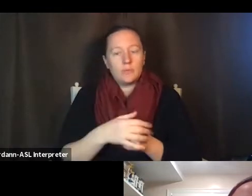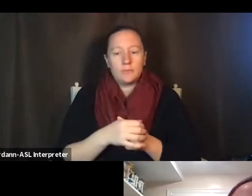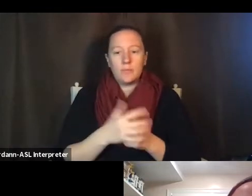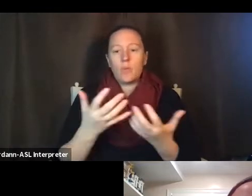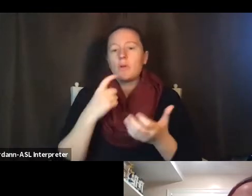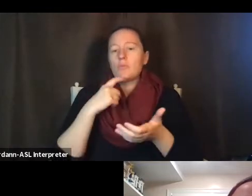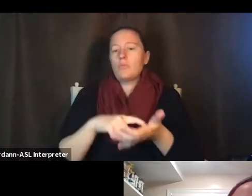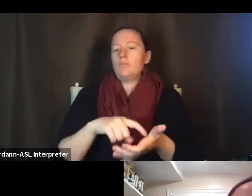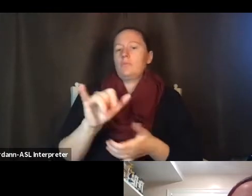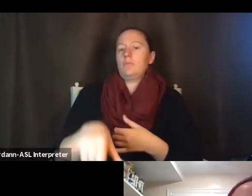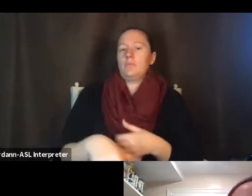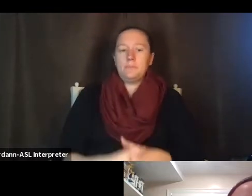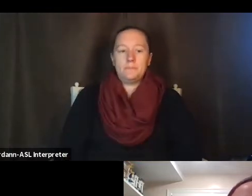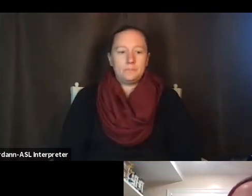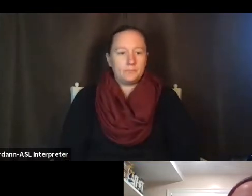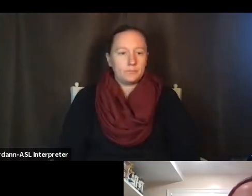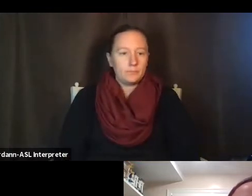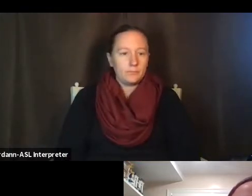that.